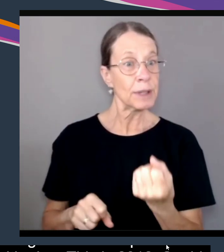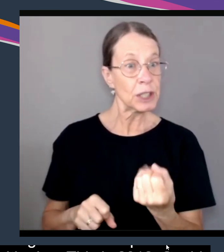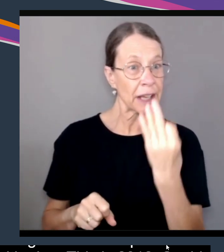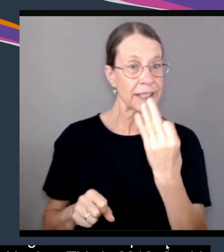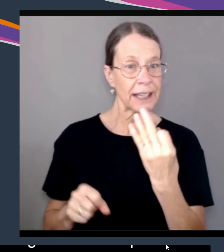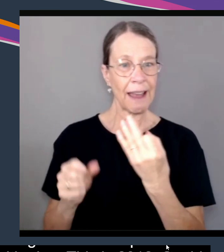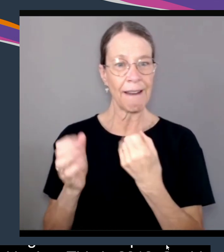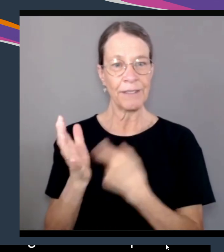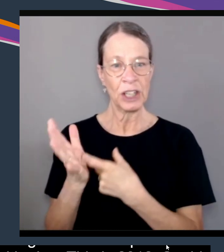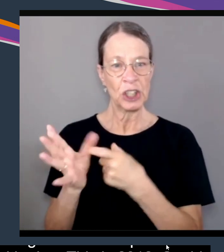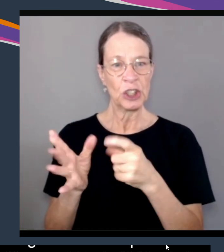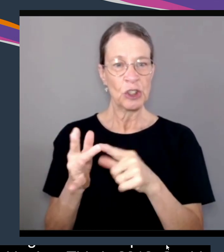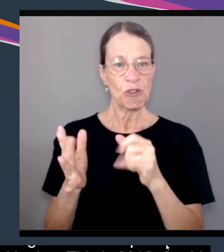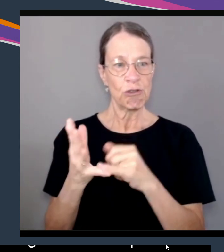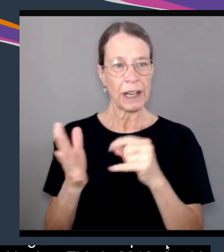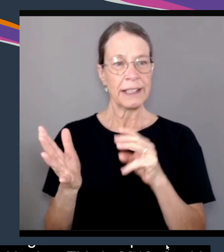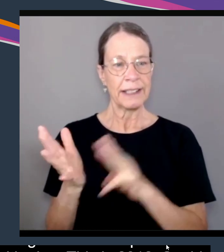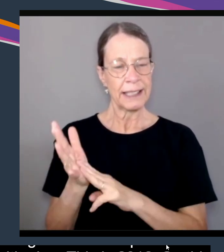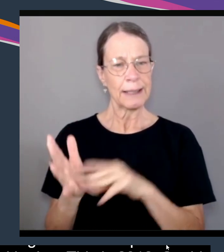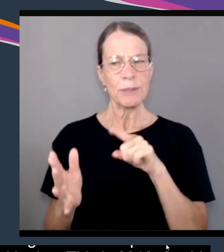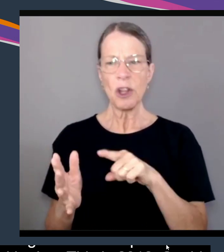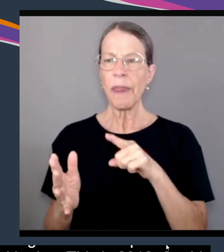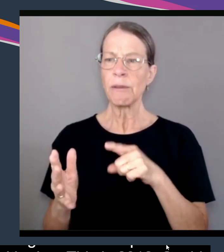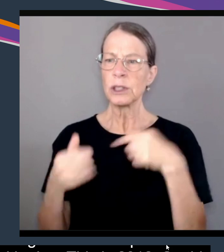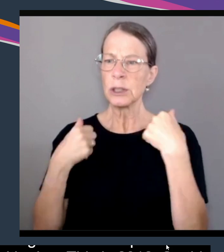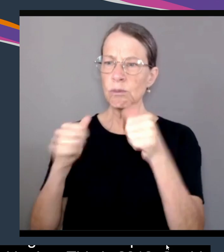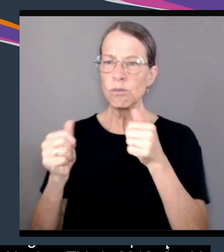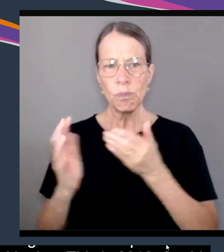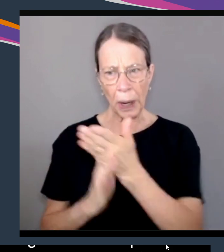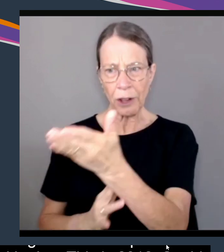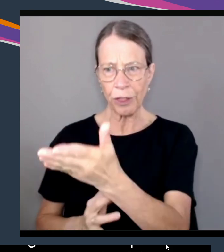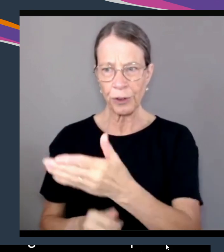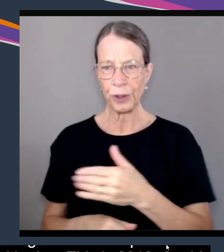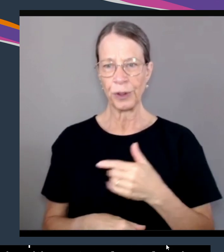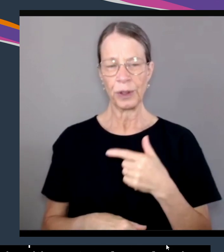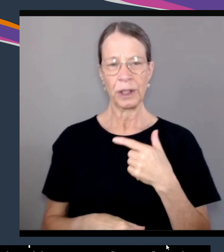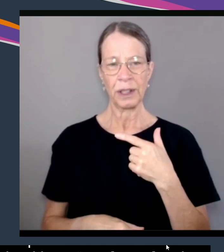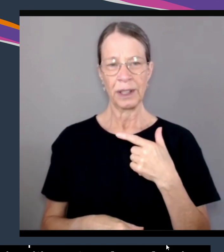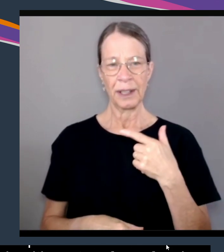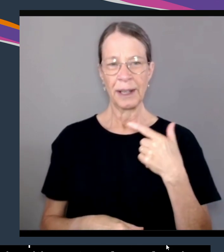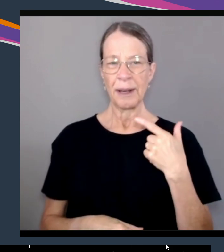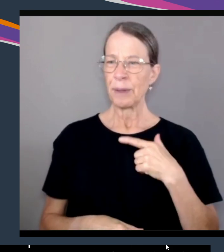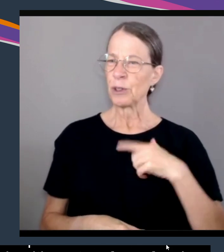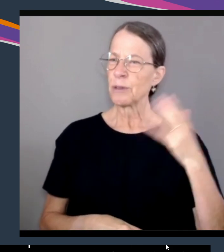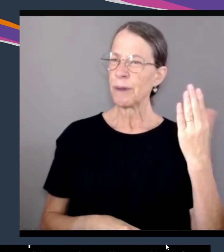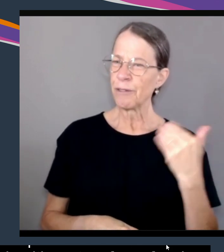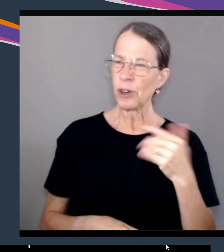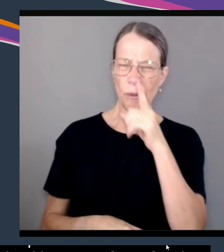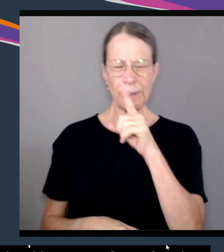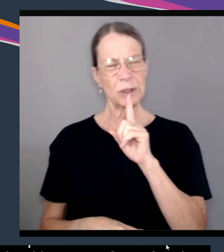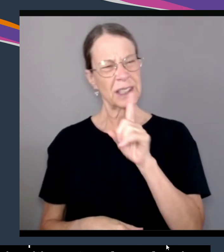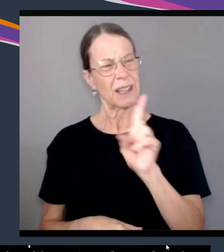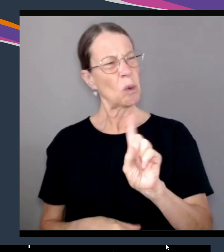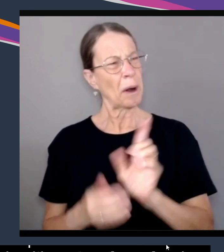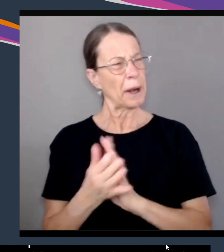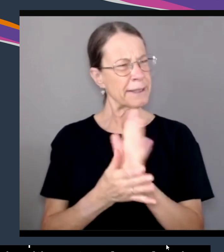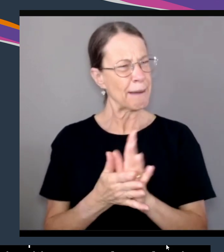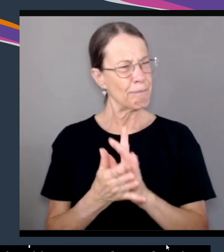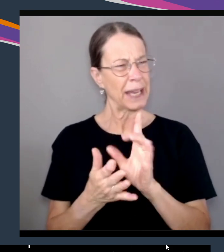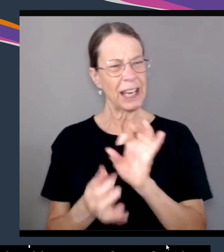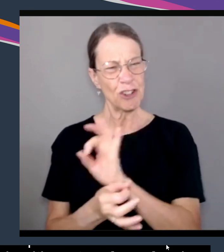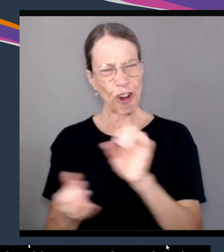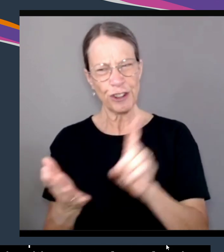because it used to be, oh, what do you mean by that? Is that like non-discriminatory healthcare practices? And I'm kind of going,